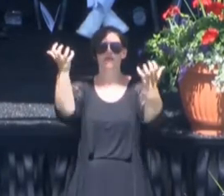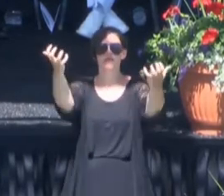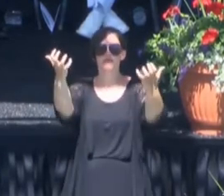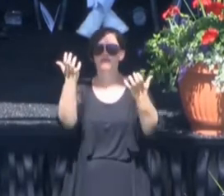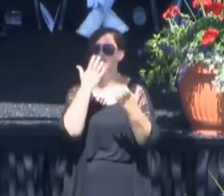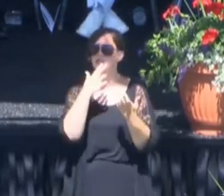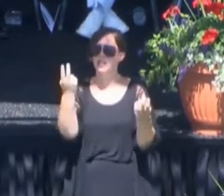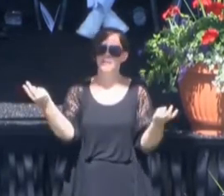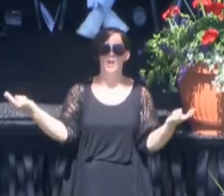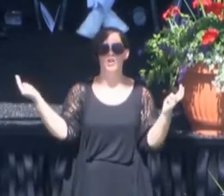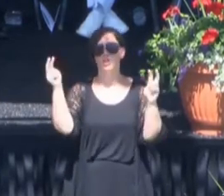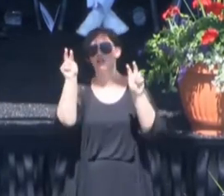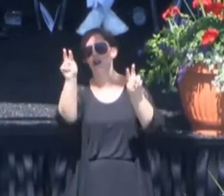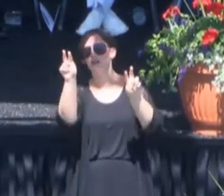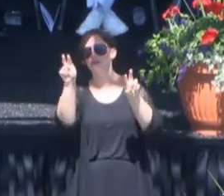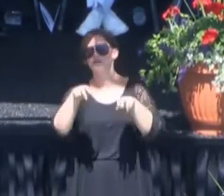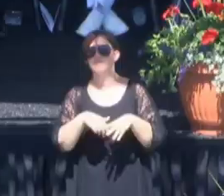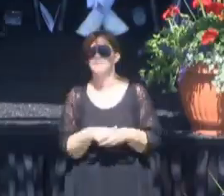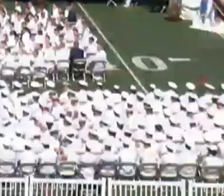turn around. Just face.